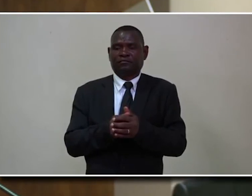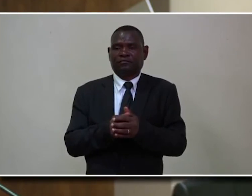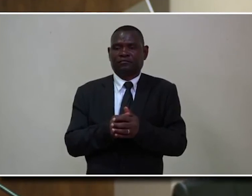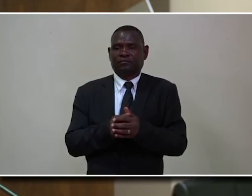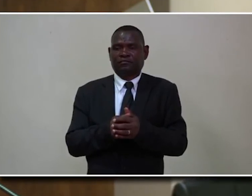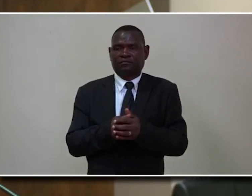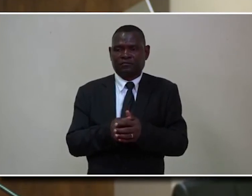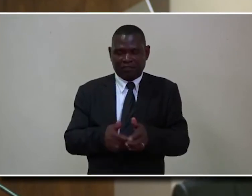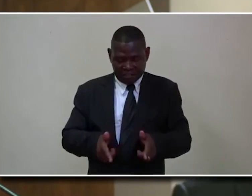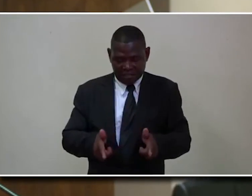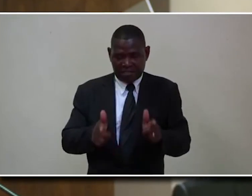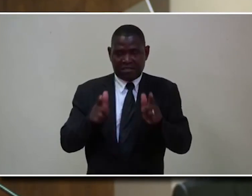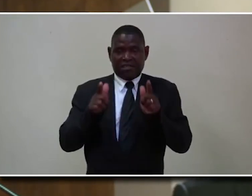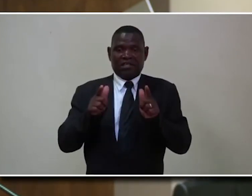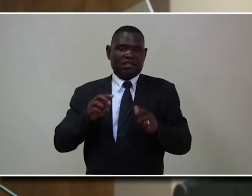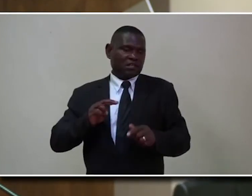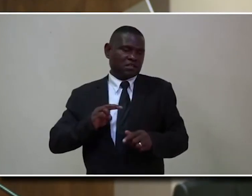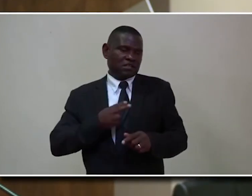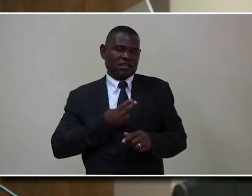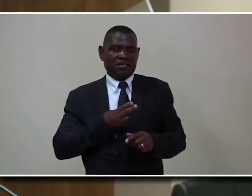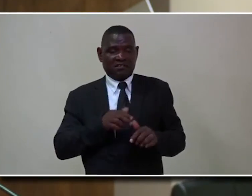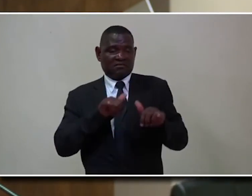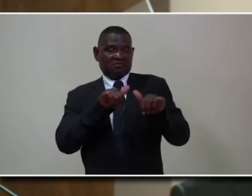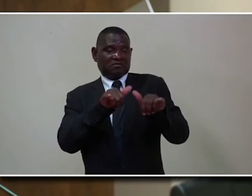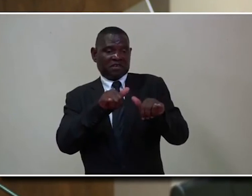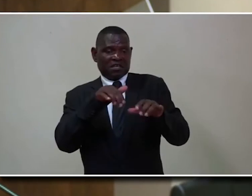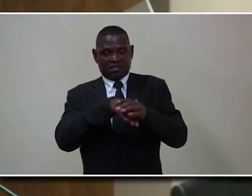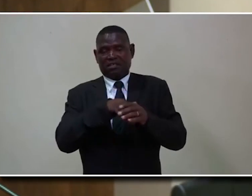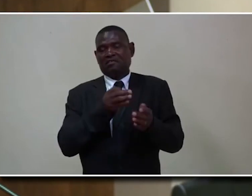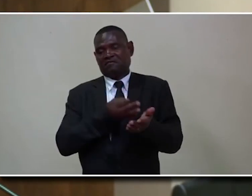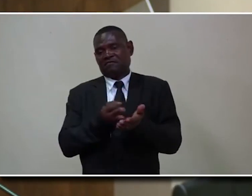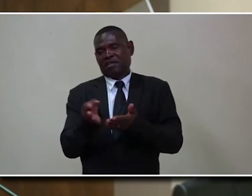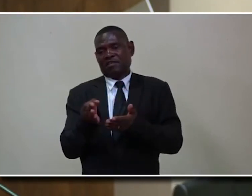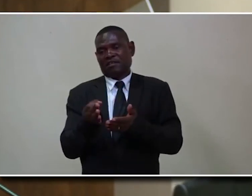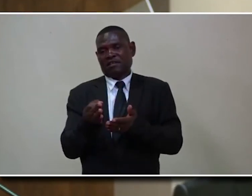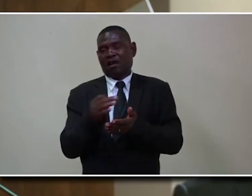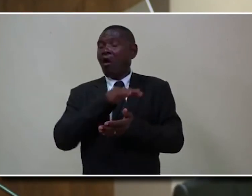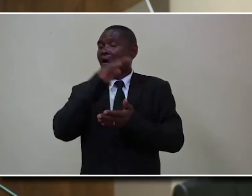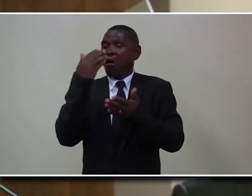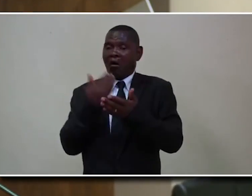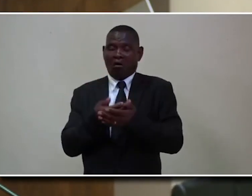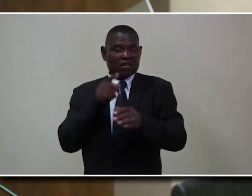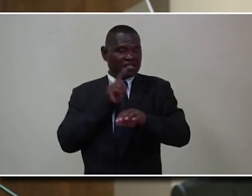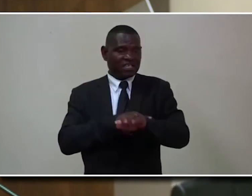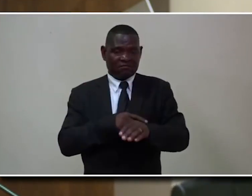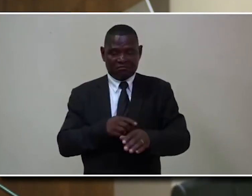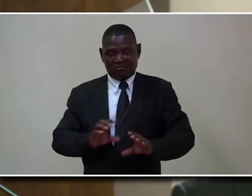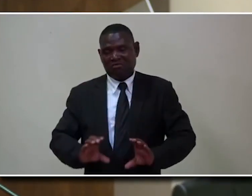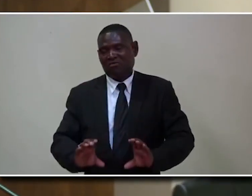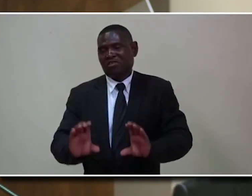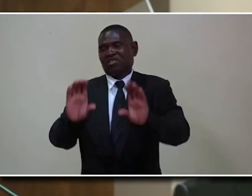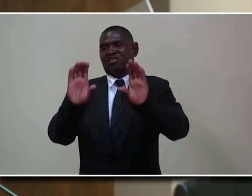remain steadfast in our faith. And let us always continue rejoicing in the